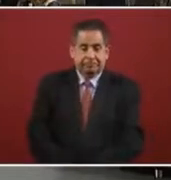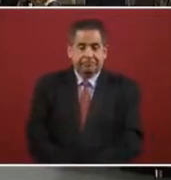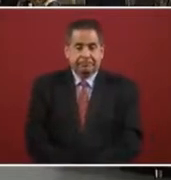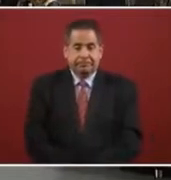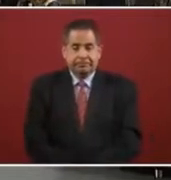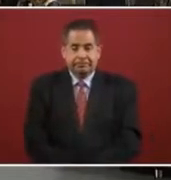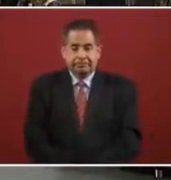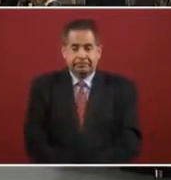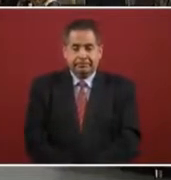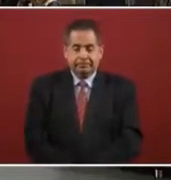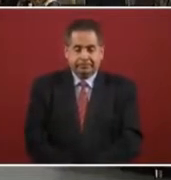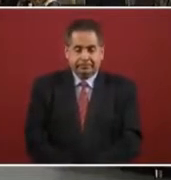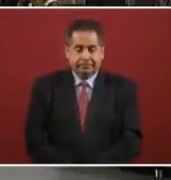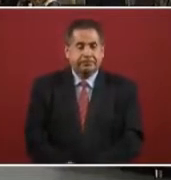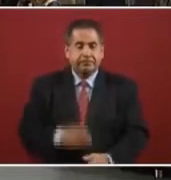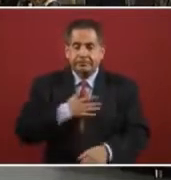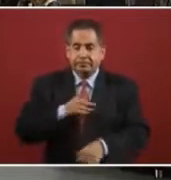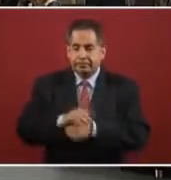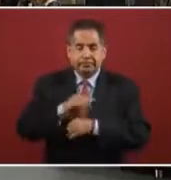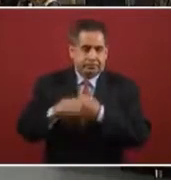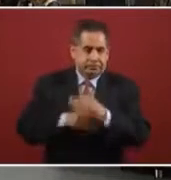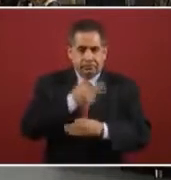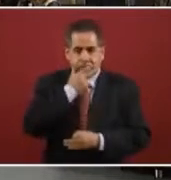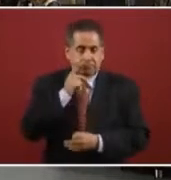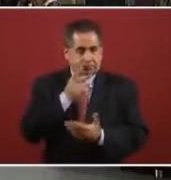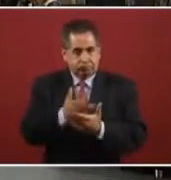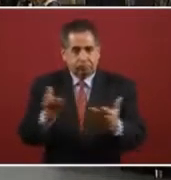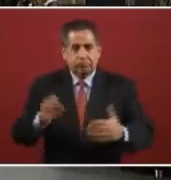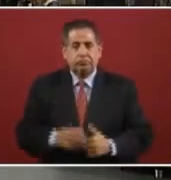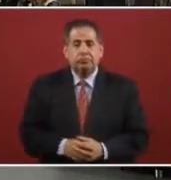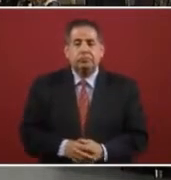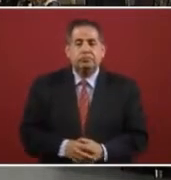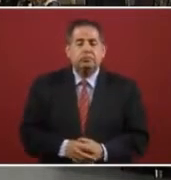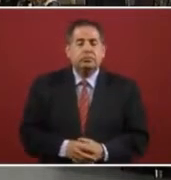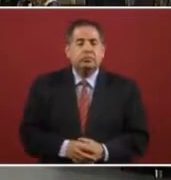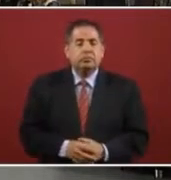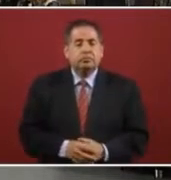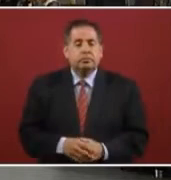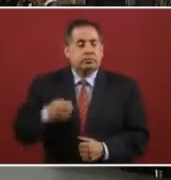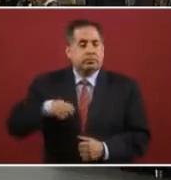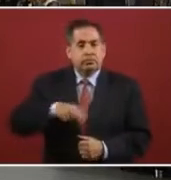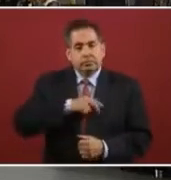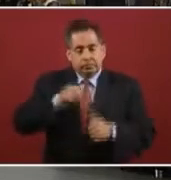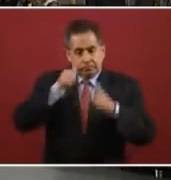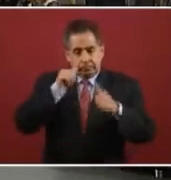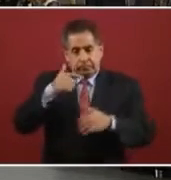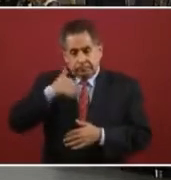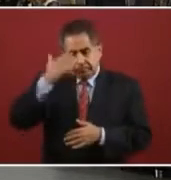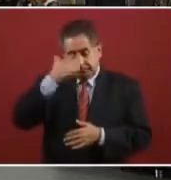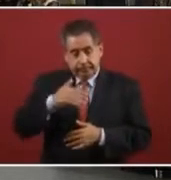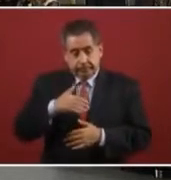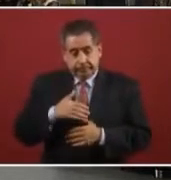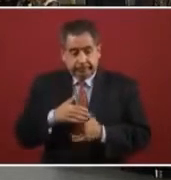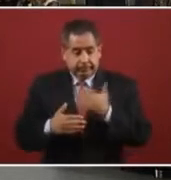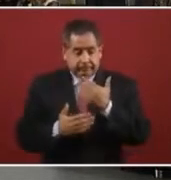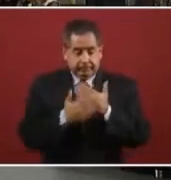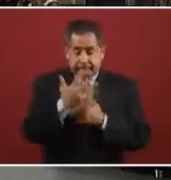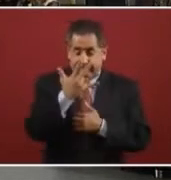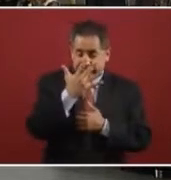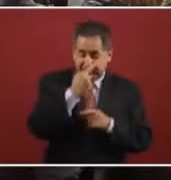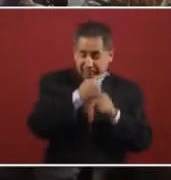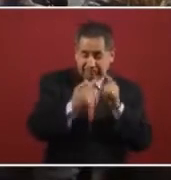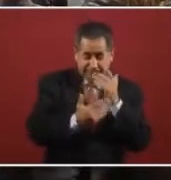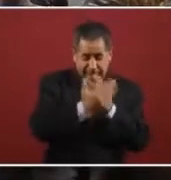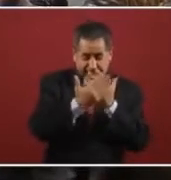So he said, inform them. Buenos días a todos, a todas. Today to all. Nosotros atendemos, como ustedes lo saben, we're attending, as you know, from 5